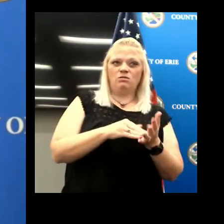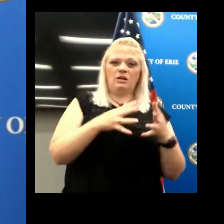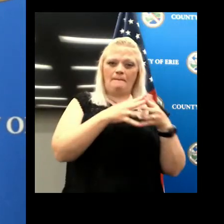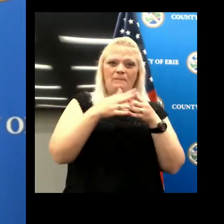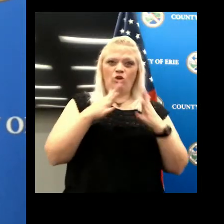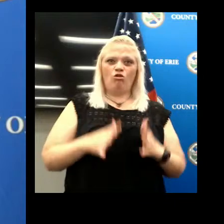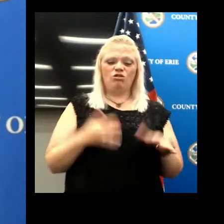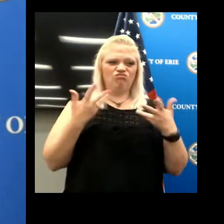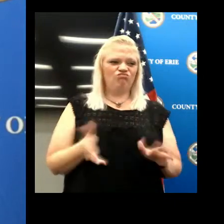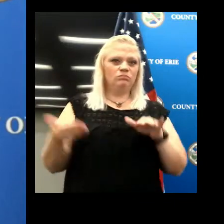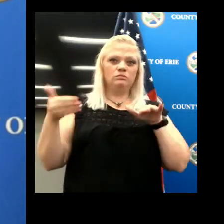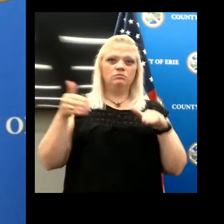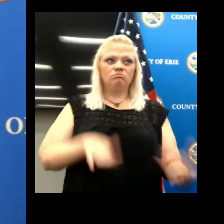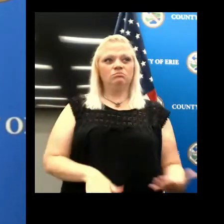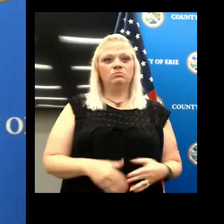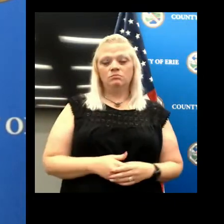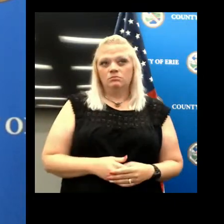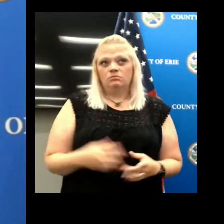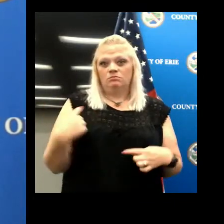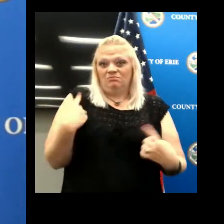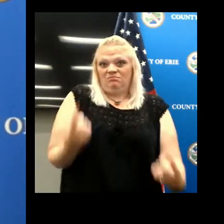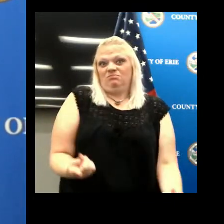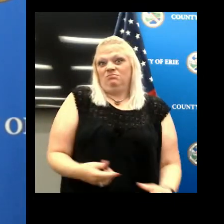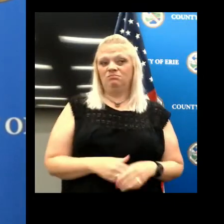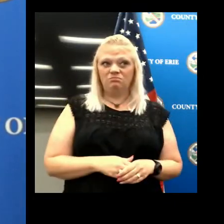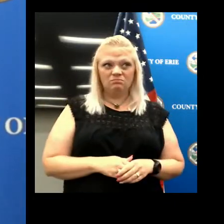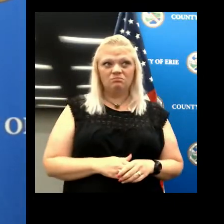have died since then,